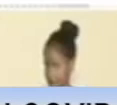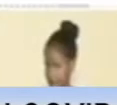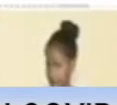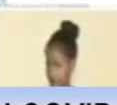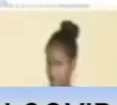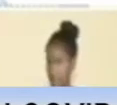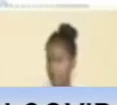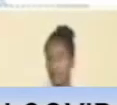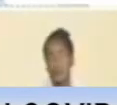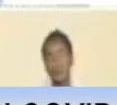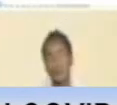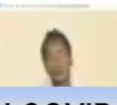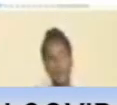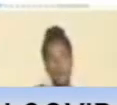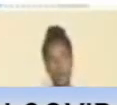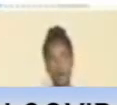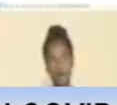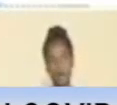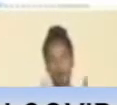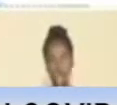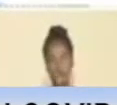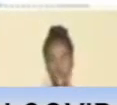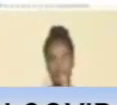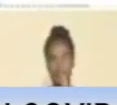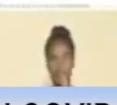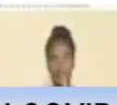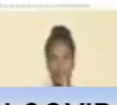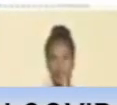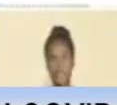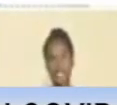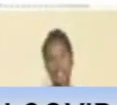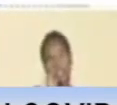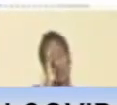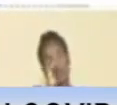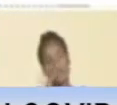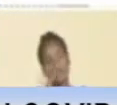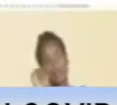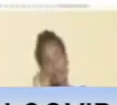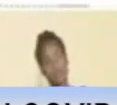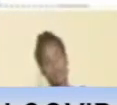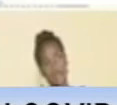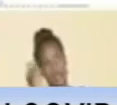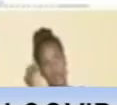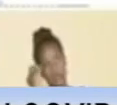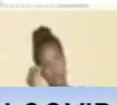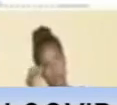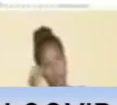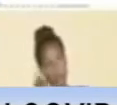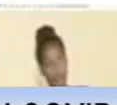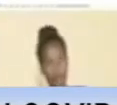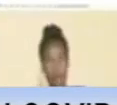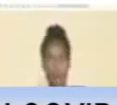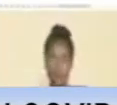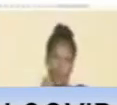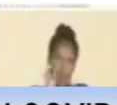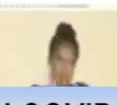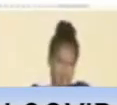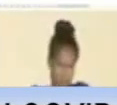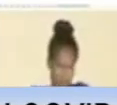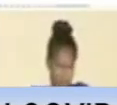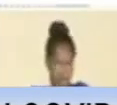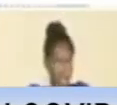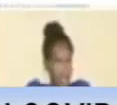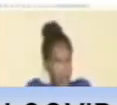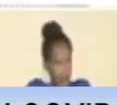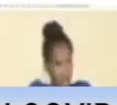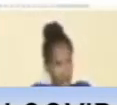to, going forward, we need to learn to live with it. We need to normalize to live with COVID-19. And the